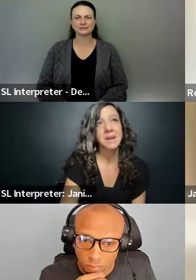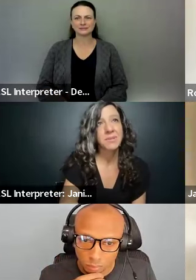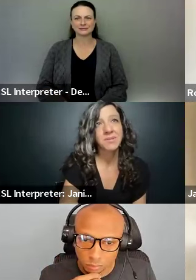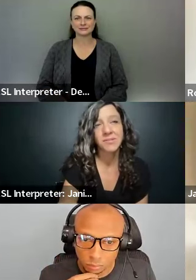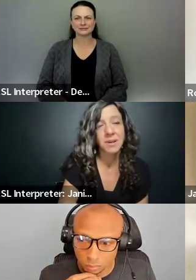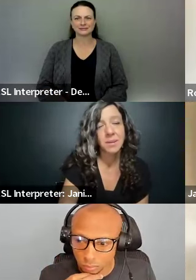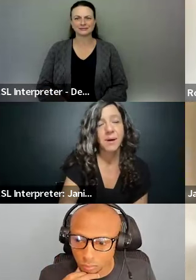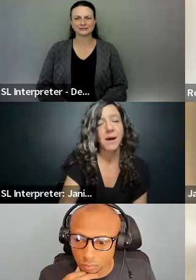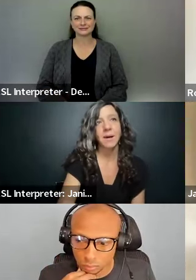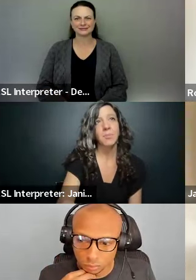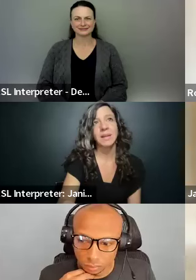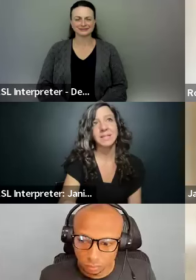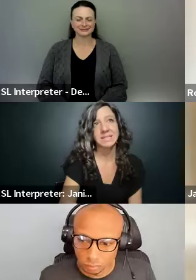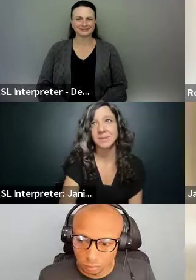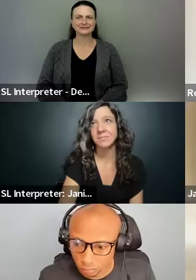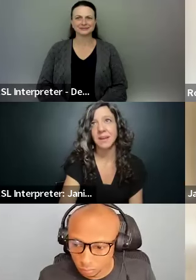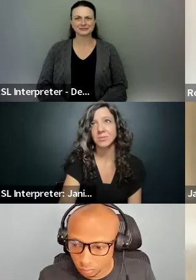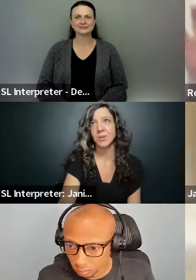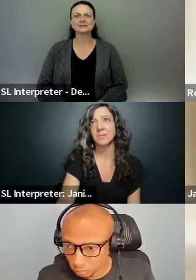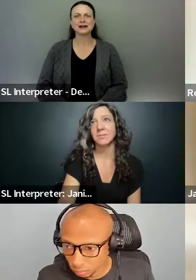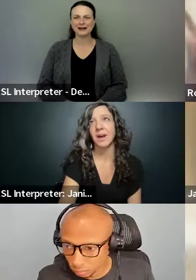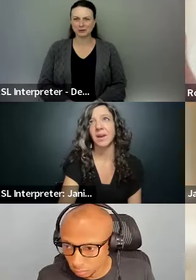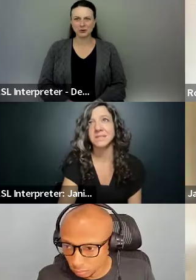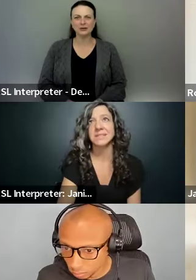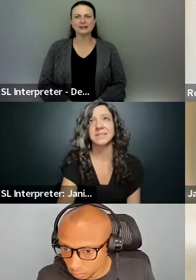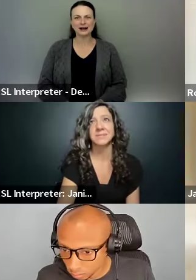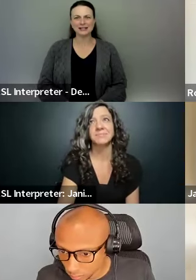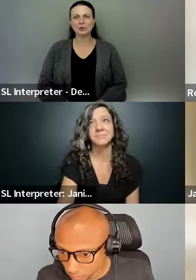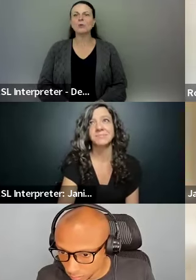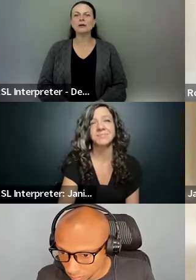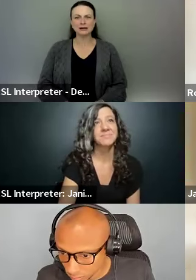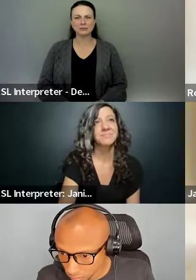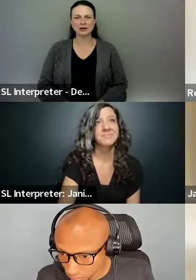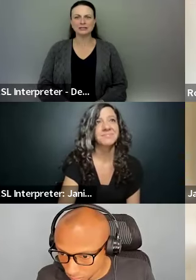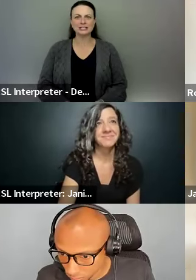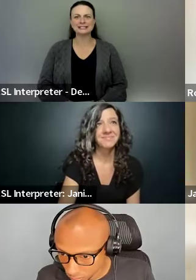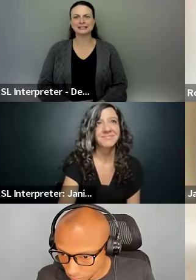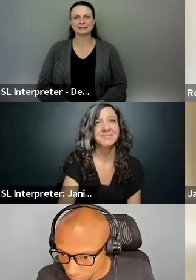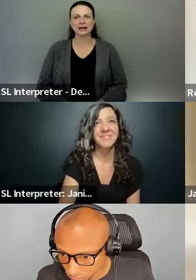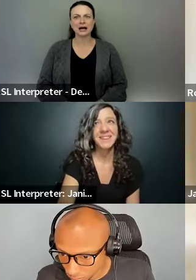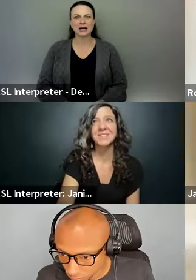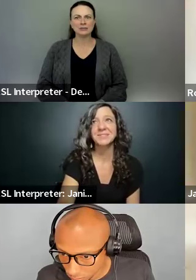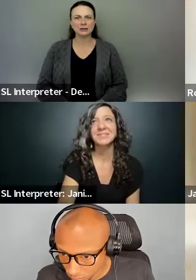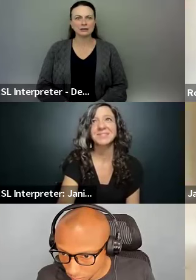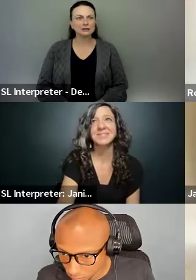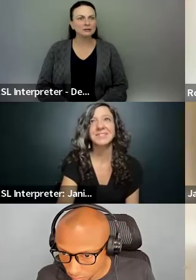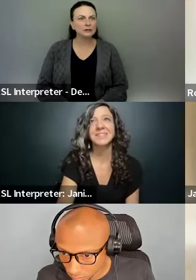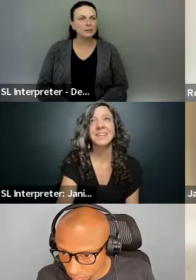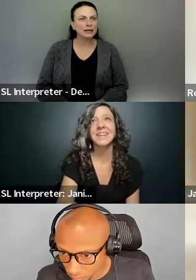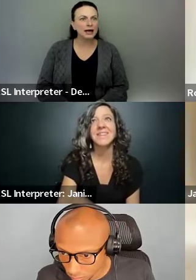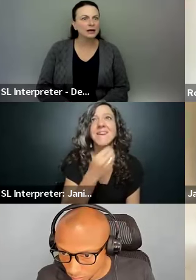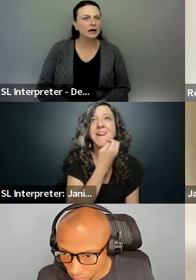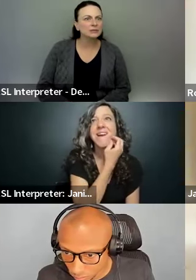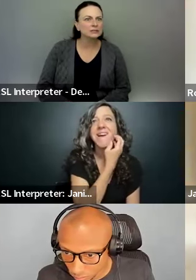uses any type of operating system, Android, oh, iOS. Cool. Awesome. Well, welcome. Welcome, Andres. Thank